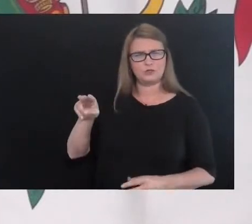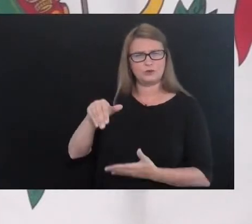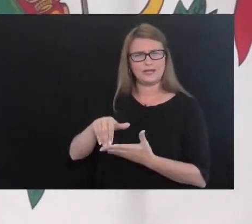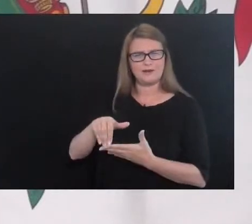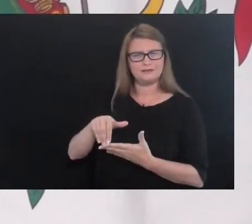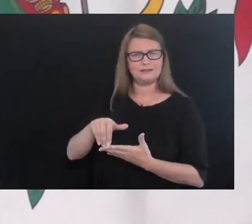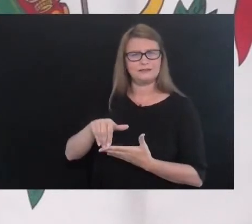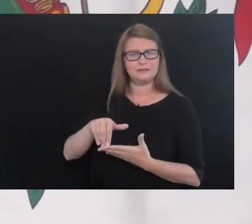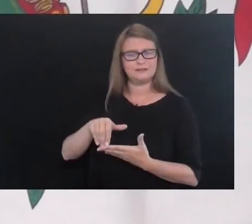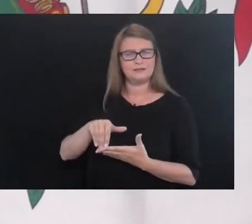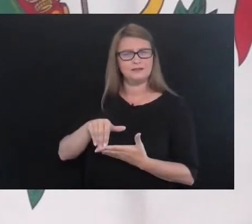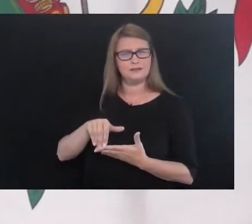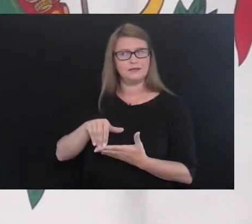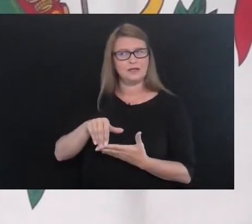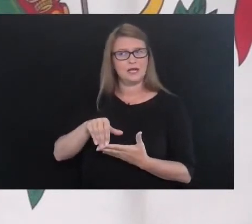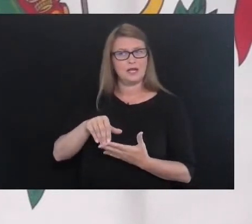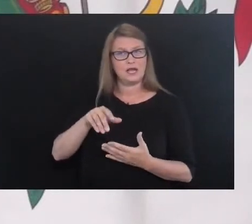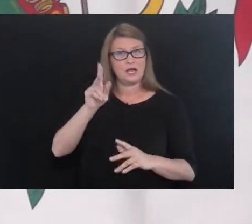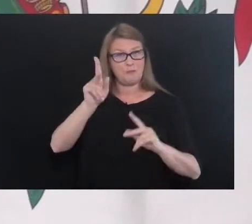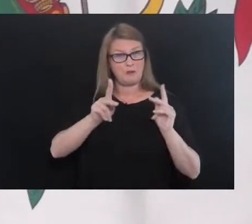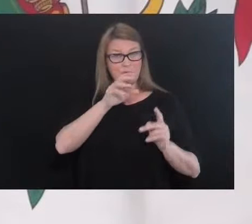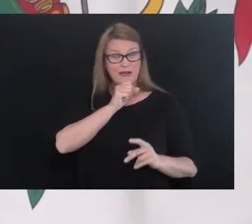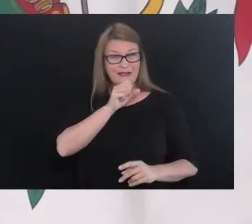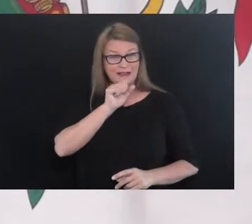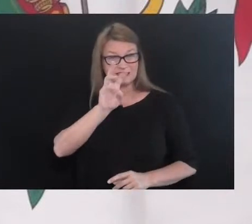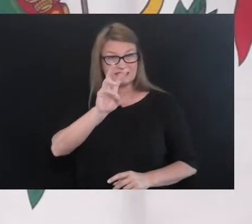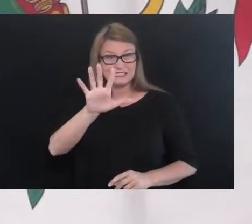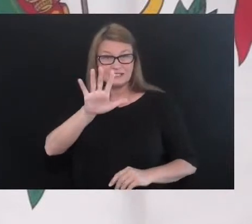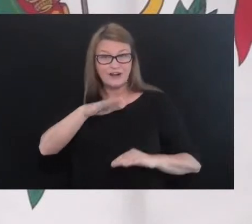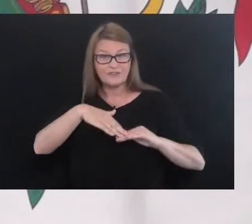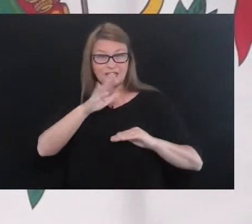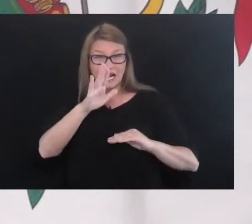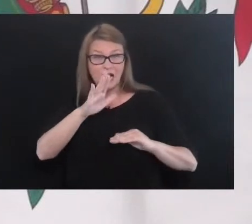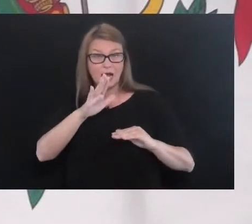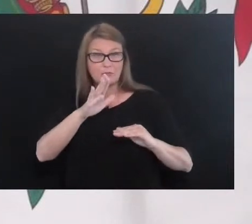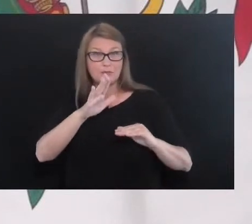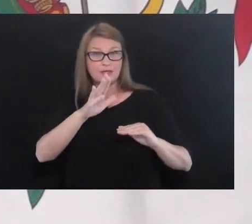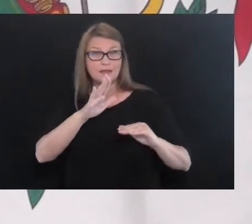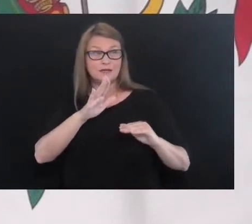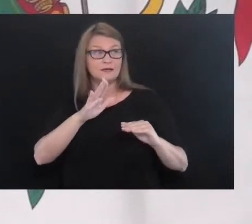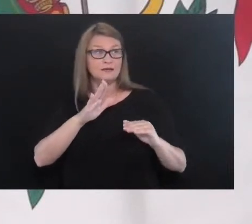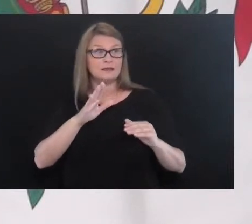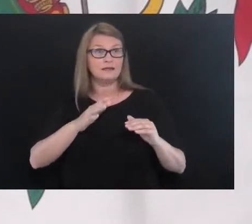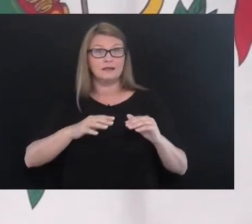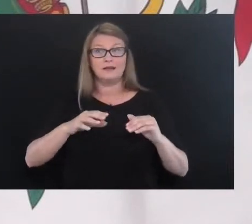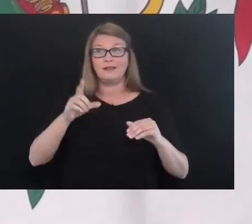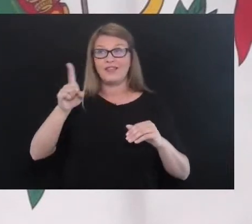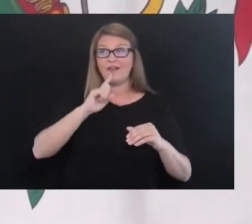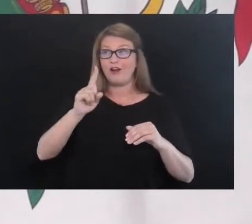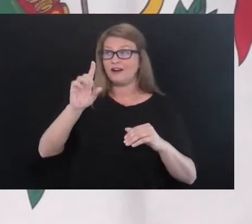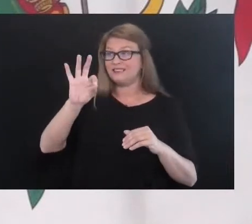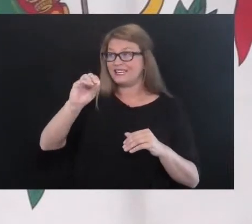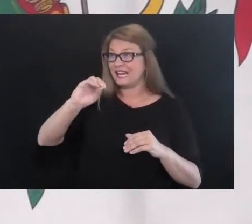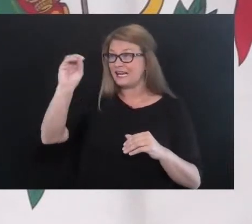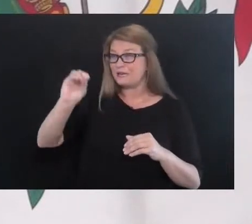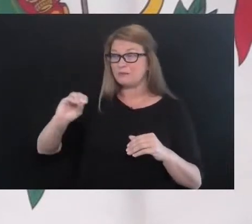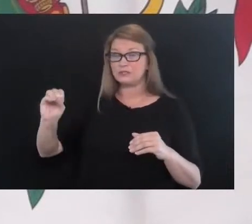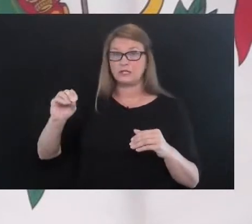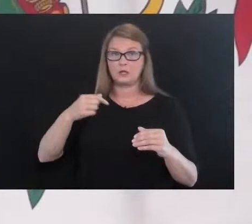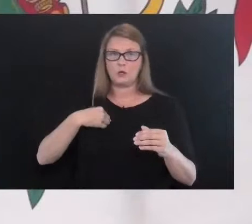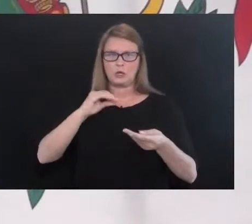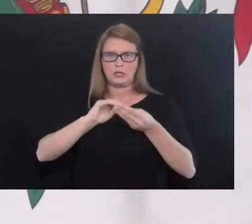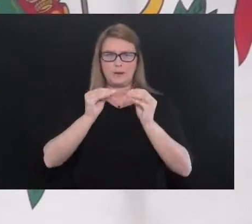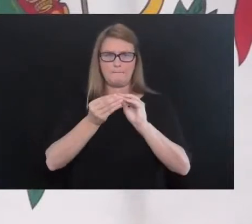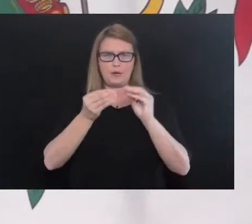people that are 65 and older that we've been reporting above 90%, and really now that we've reconciled the